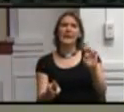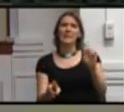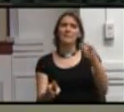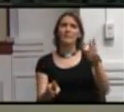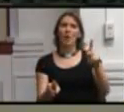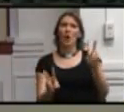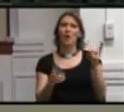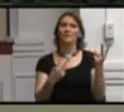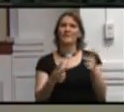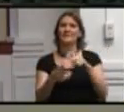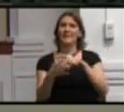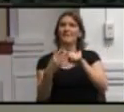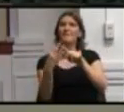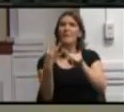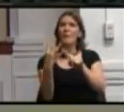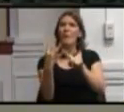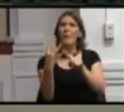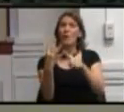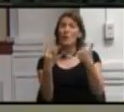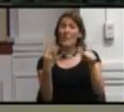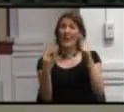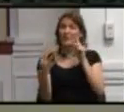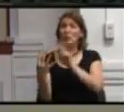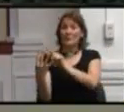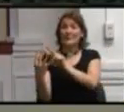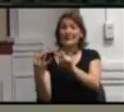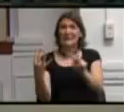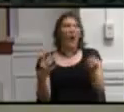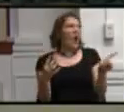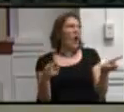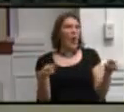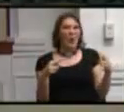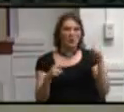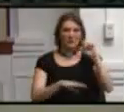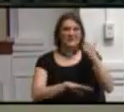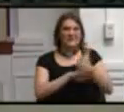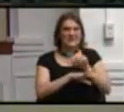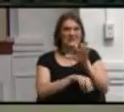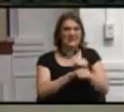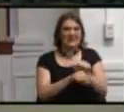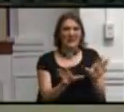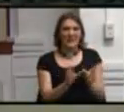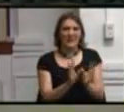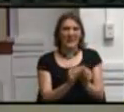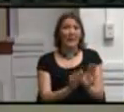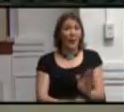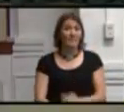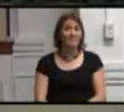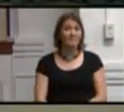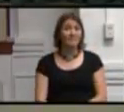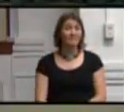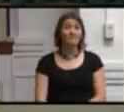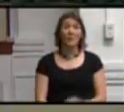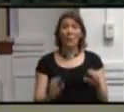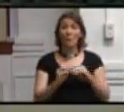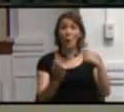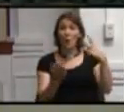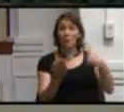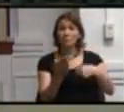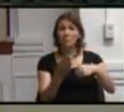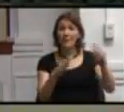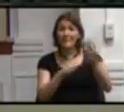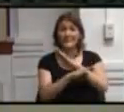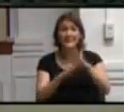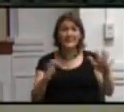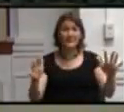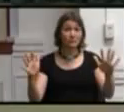to plan a visit to the skate park. Maybe we'll set that at goal setting. That's a good idea. Is there any further business to come in